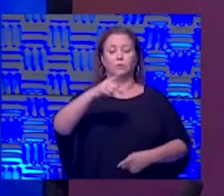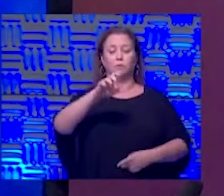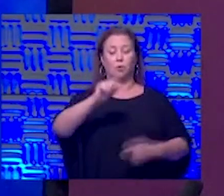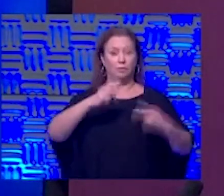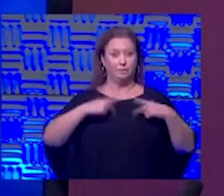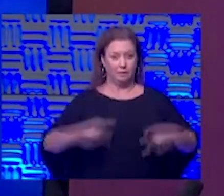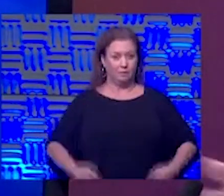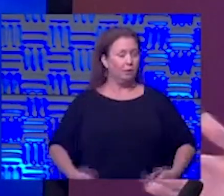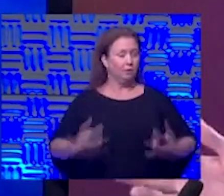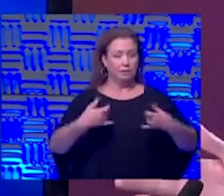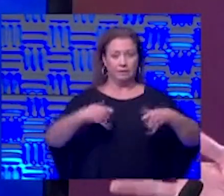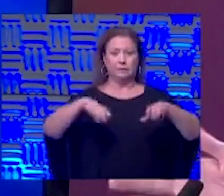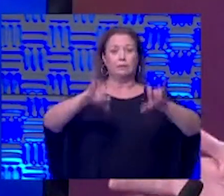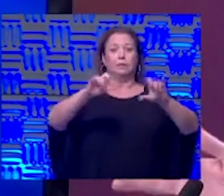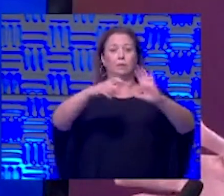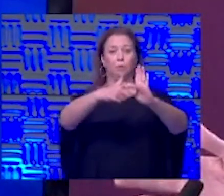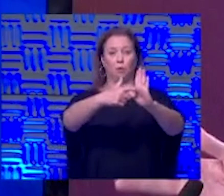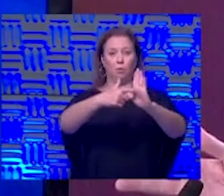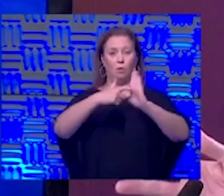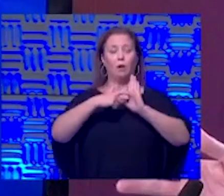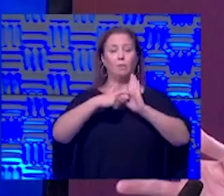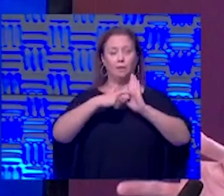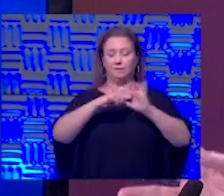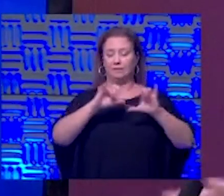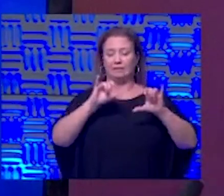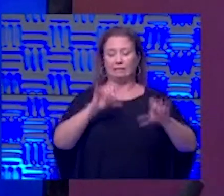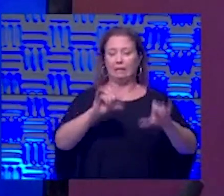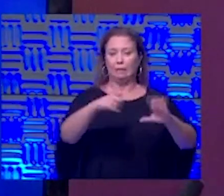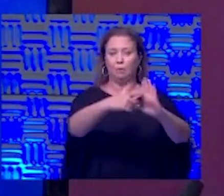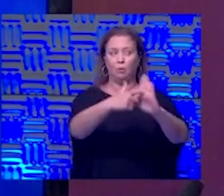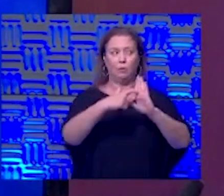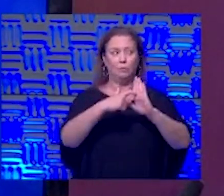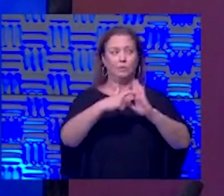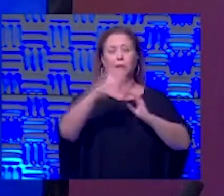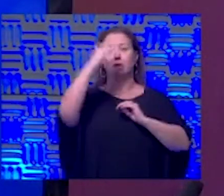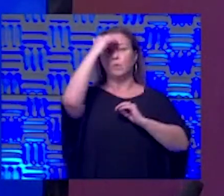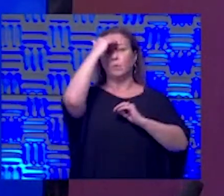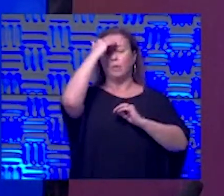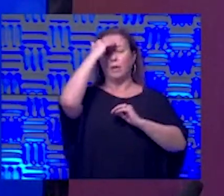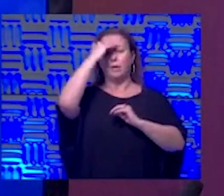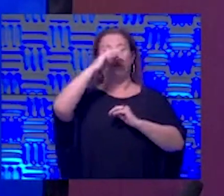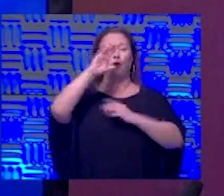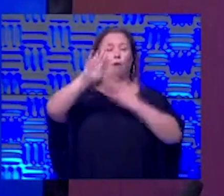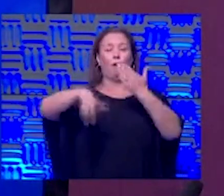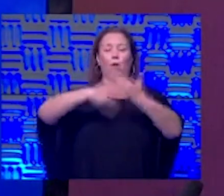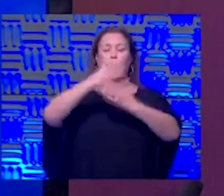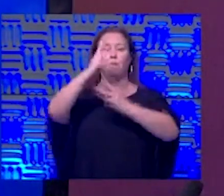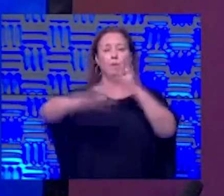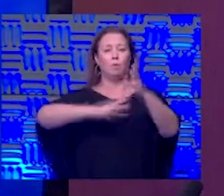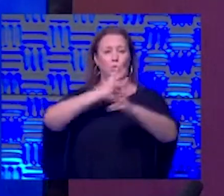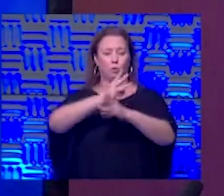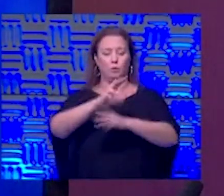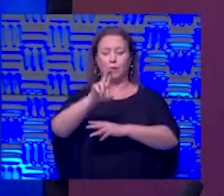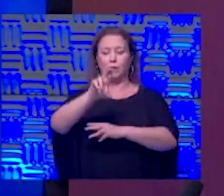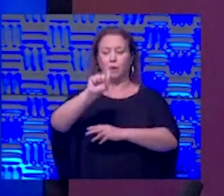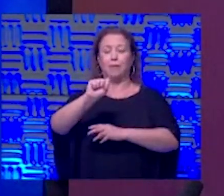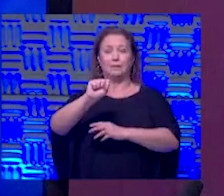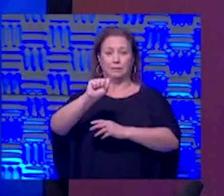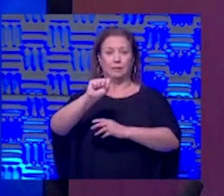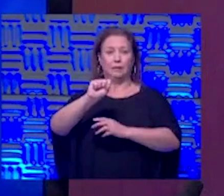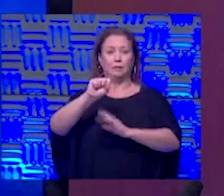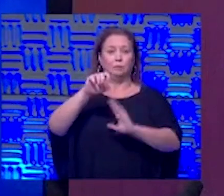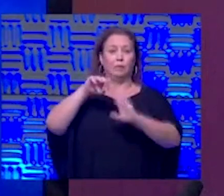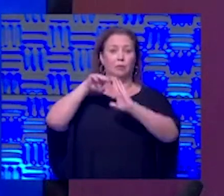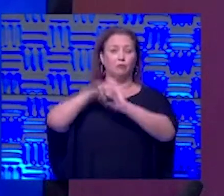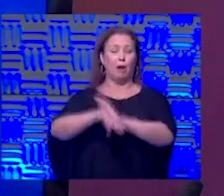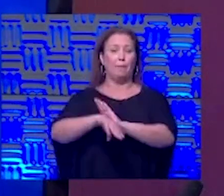done. Those are still all, the requirements remain the same. We know that around the world and in the U.S., there's been a dramatic